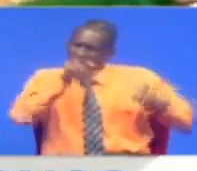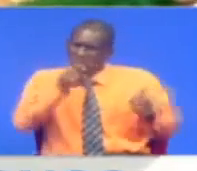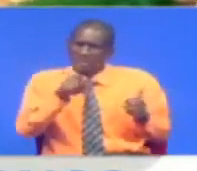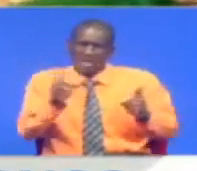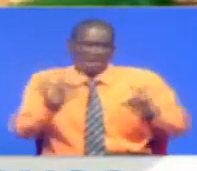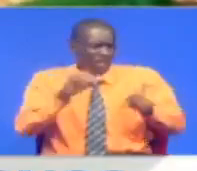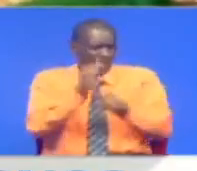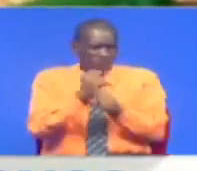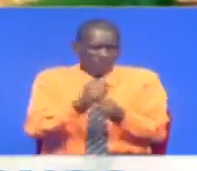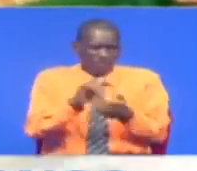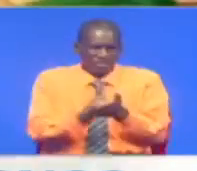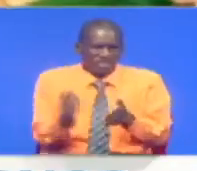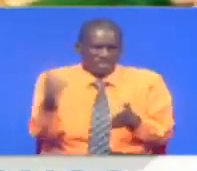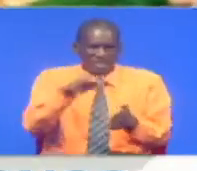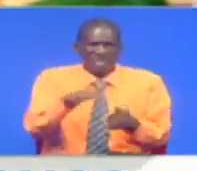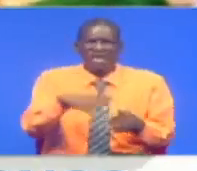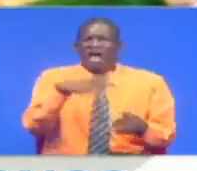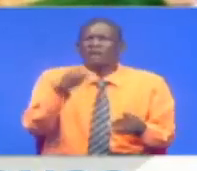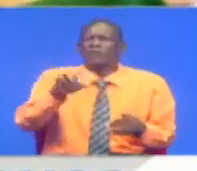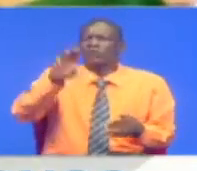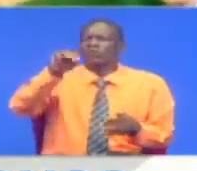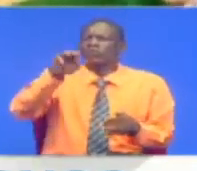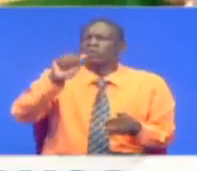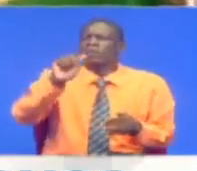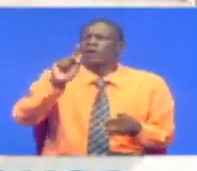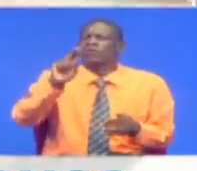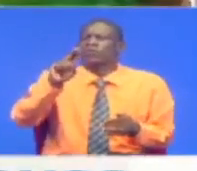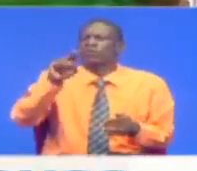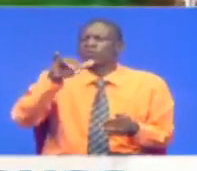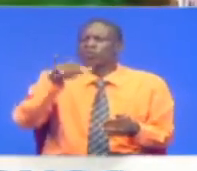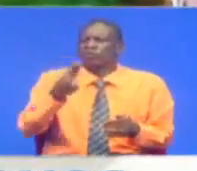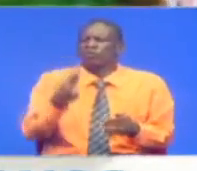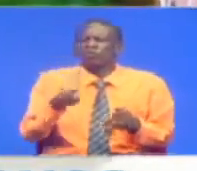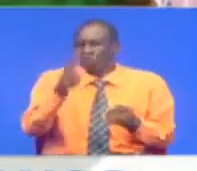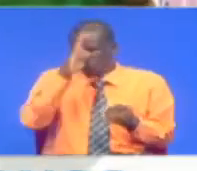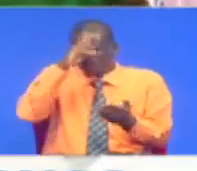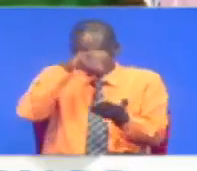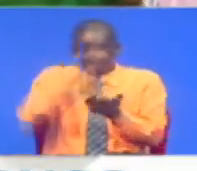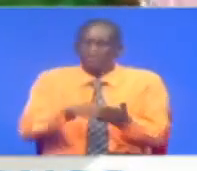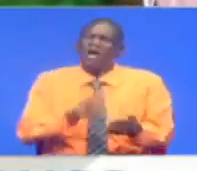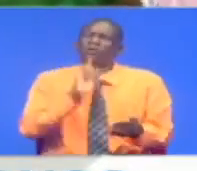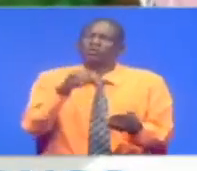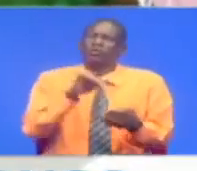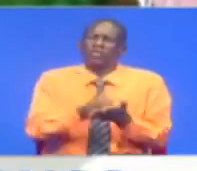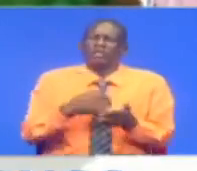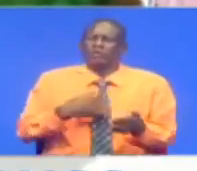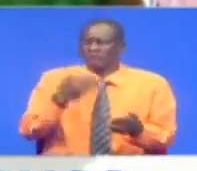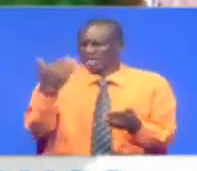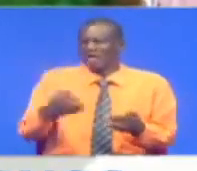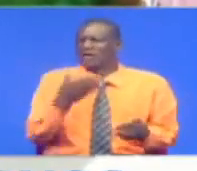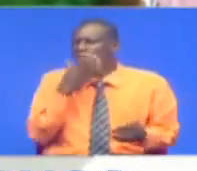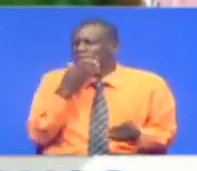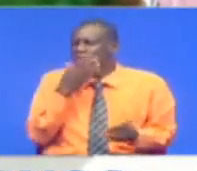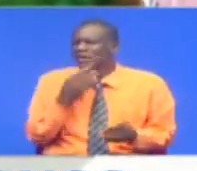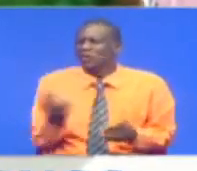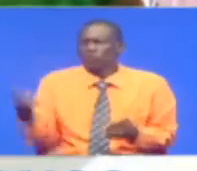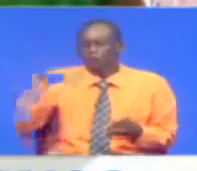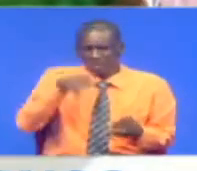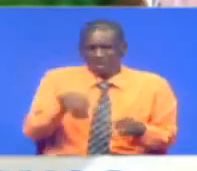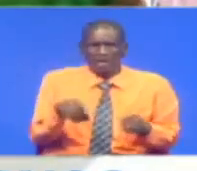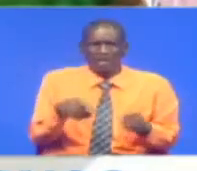kazi. Nikaenda paka hapa kwa police station. Nikaambiwa iko kijana alikuja hapa masaa usiku. Na wasimani